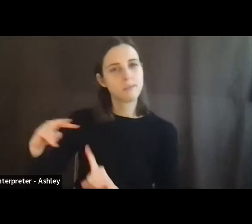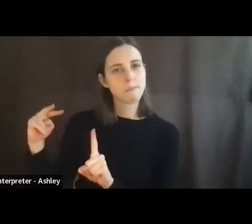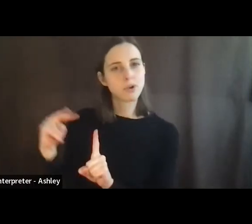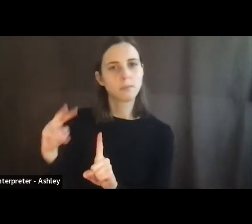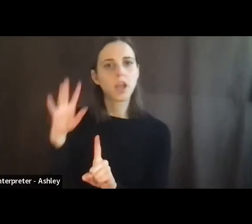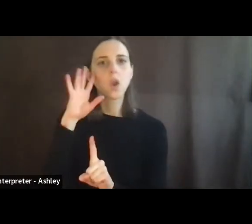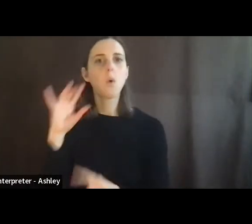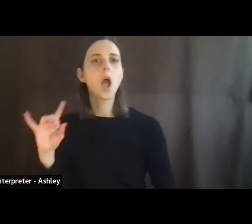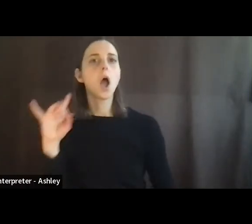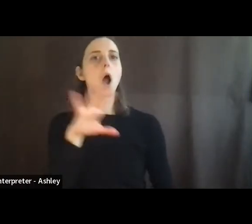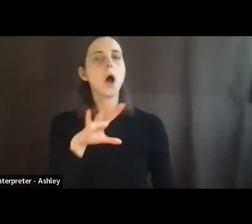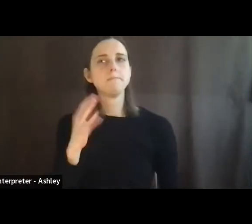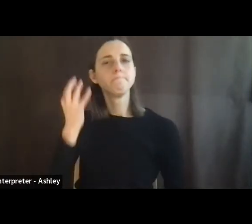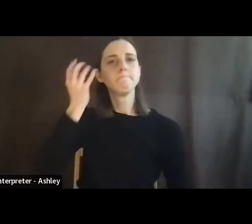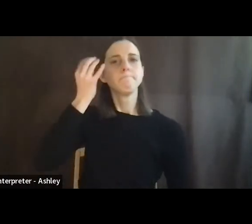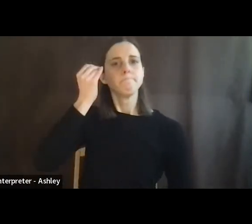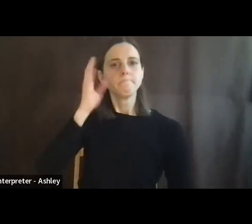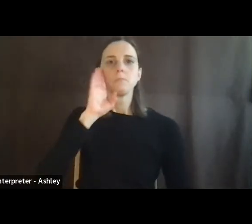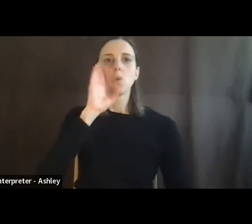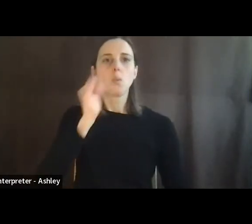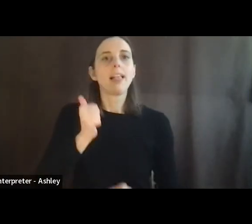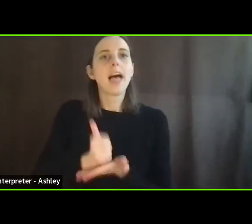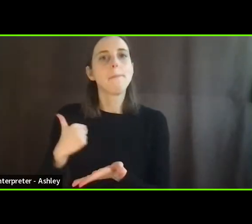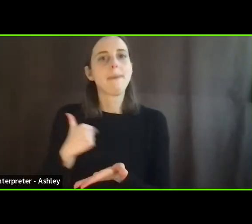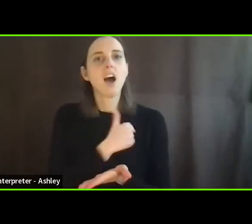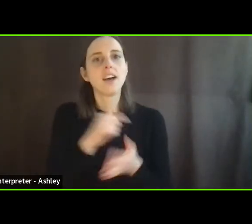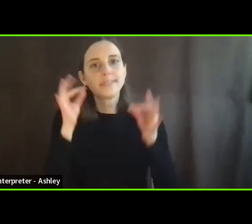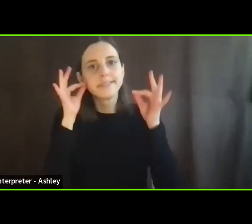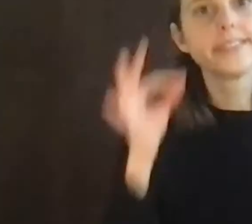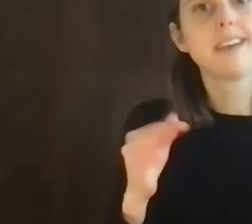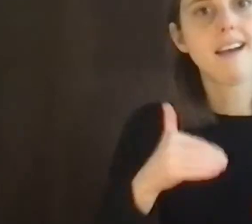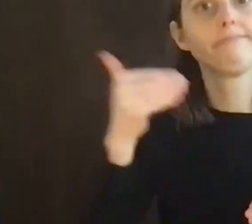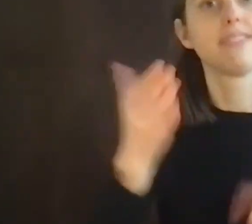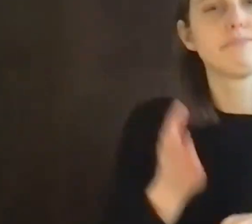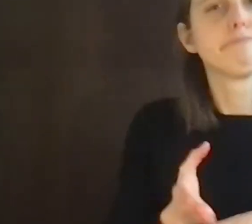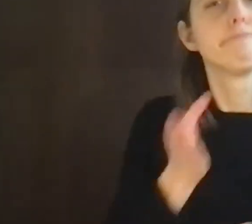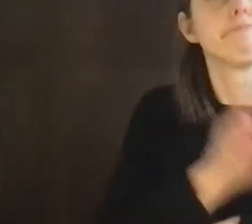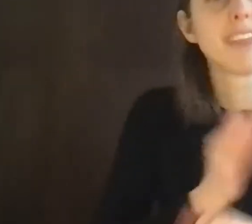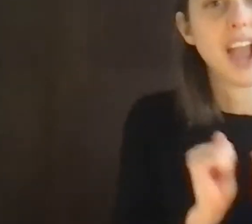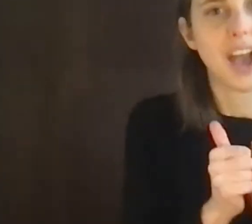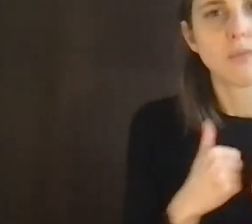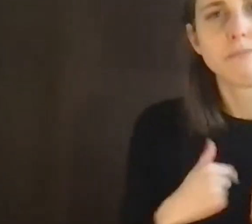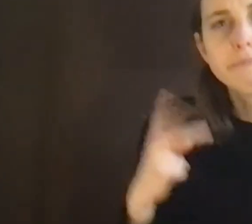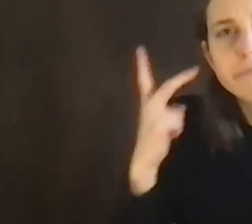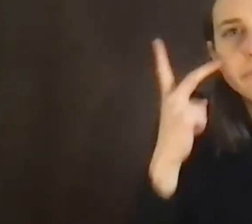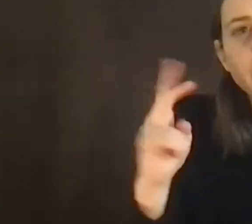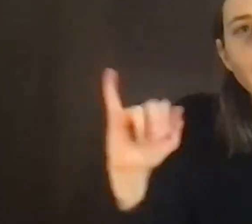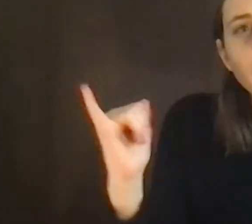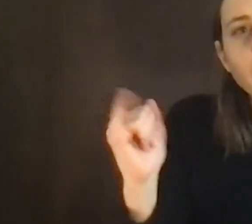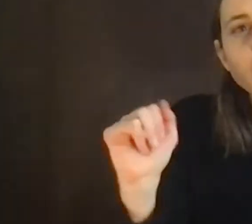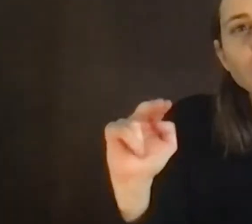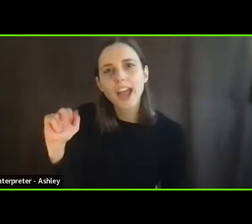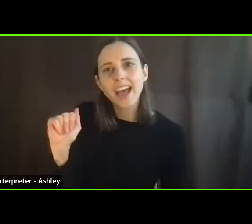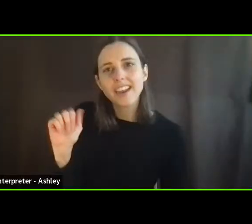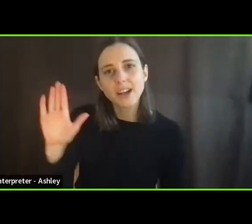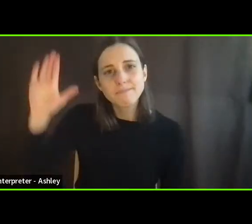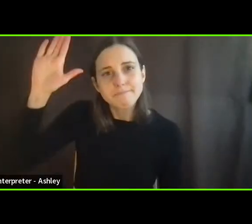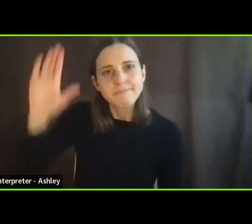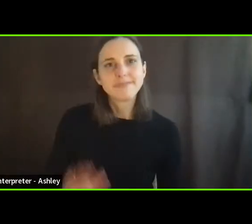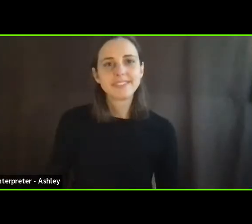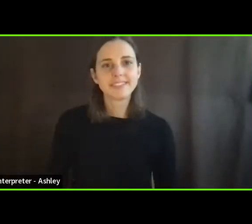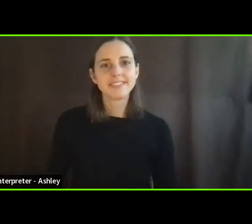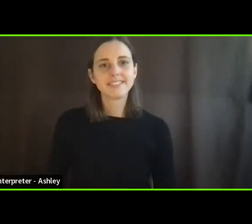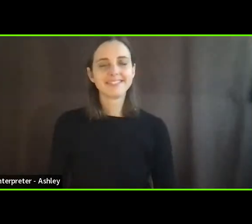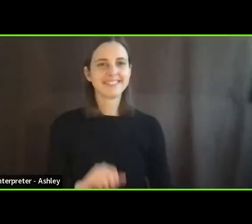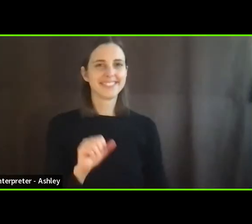So I saw, let me see, I see Jana's hand up. So Jana. Thank you.